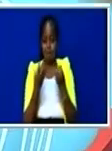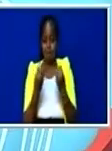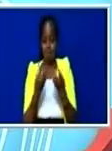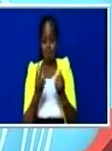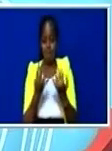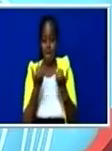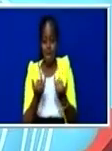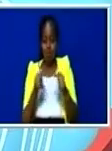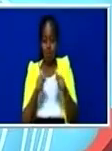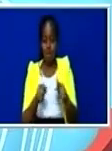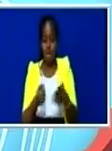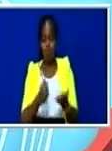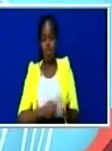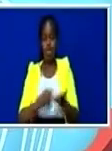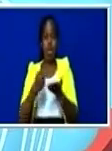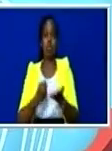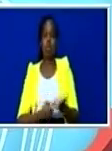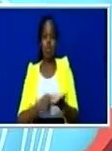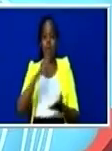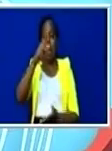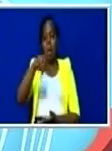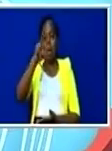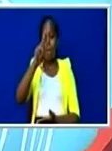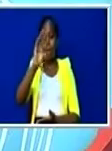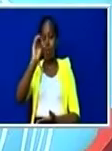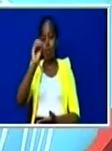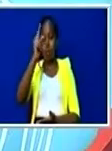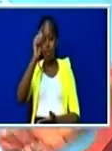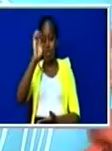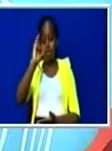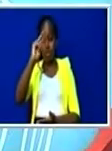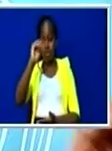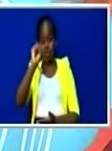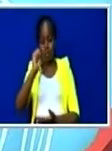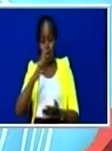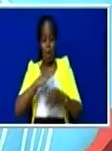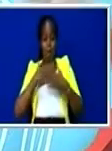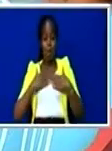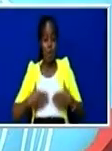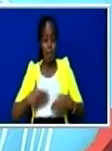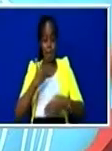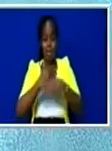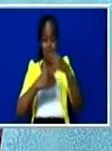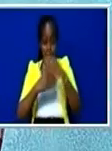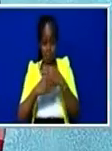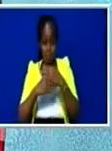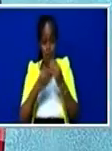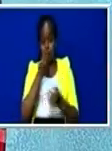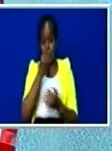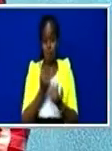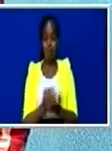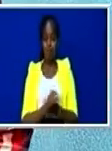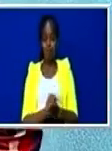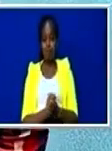and So I'm sure today we'll talk we are about all of discussing them. proteins. Proteins. Yes. From lipids now we on to proteins.